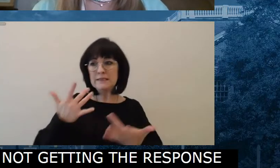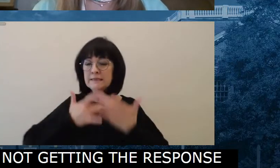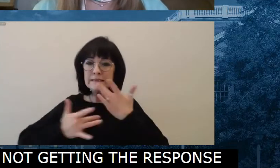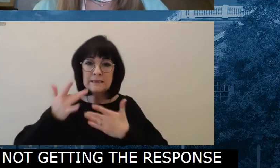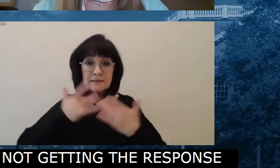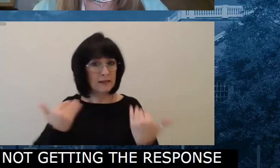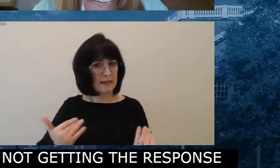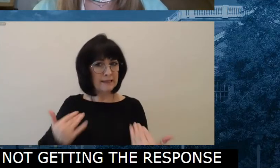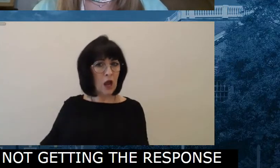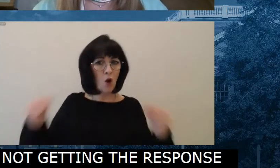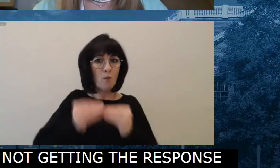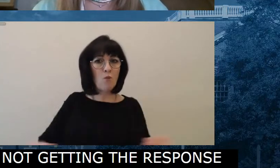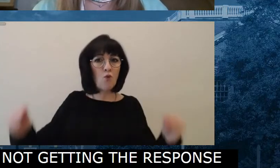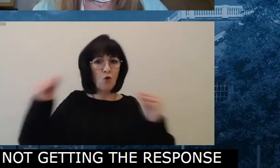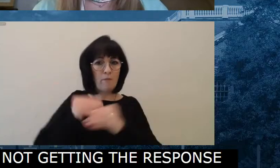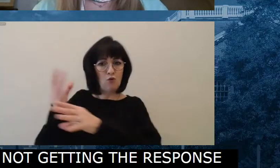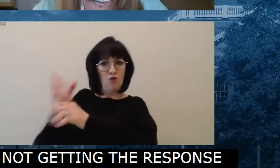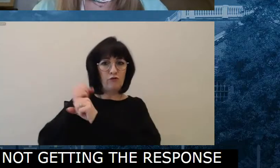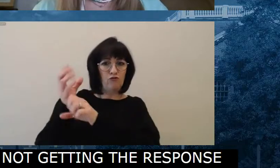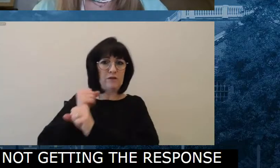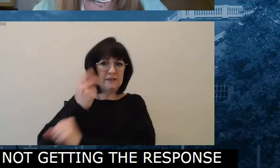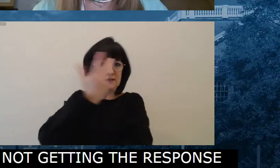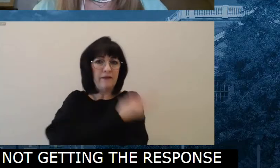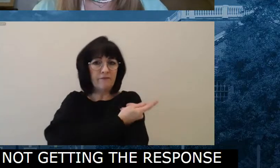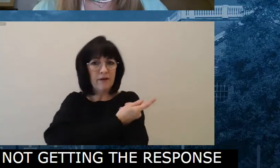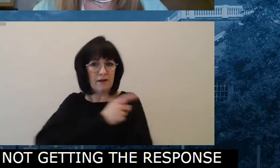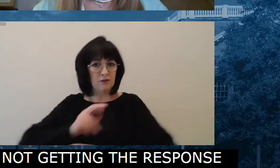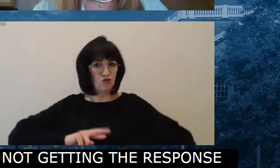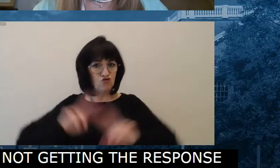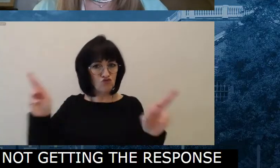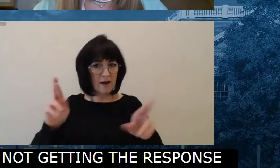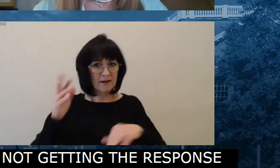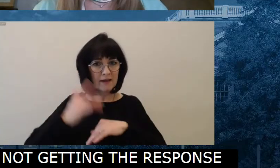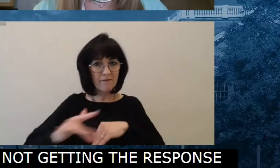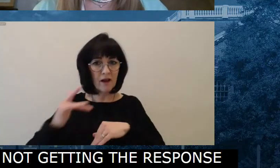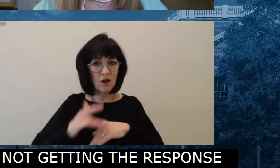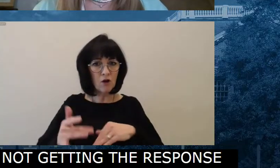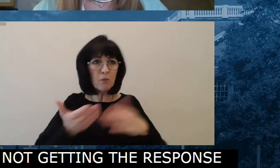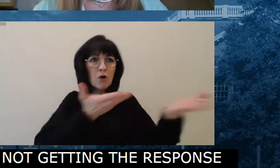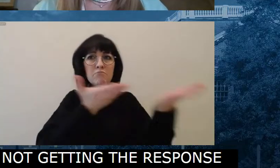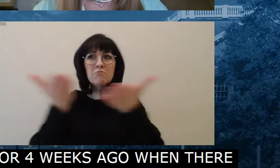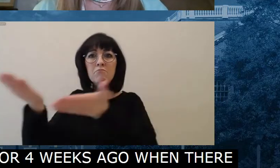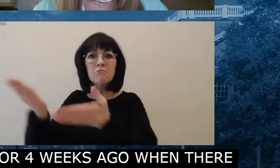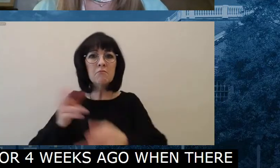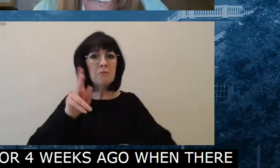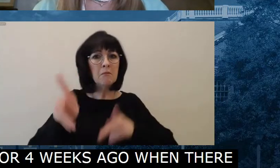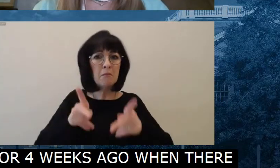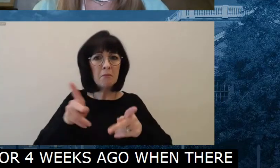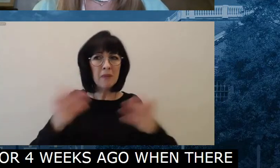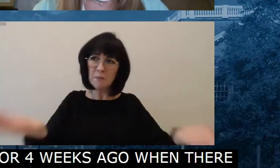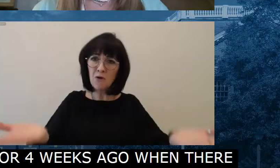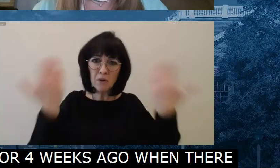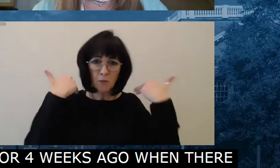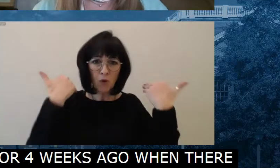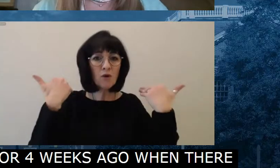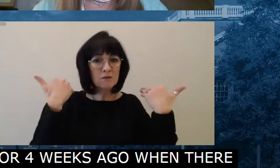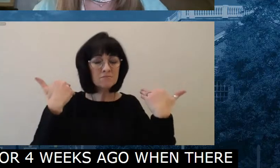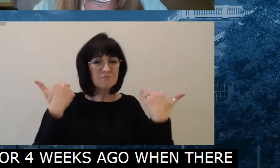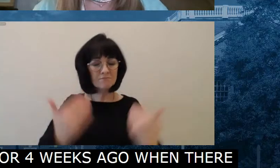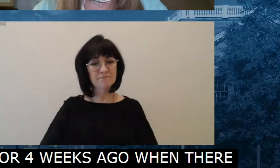the supply out that was increasing, we needed to make more people eligible and get more people on our list.